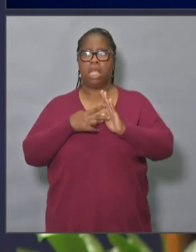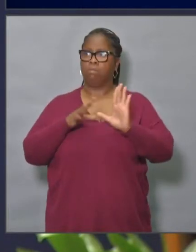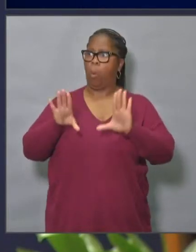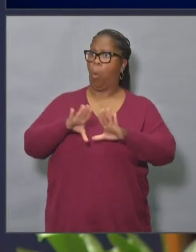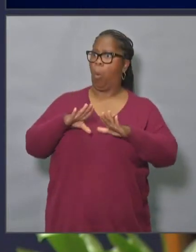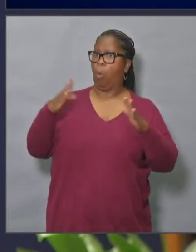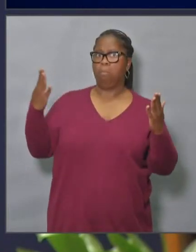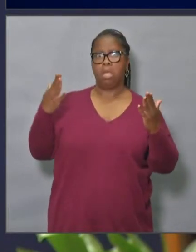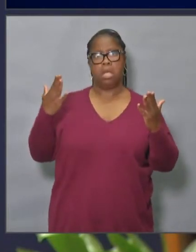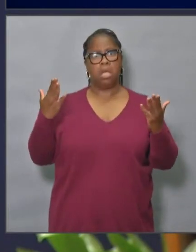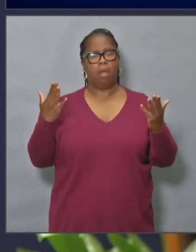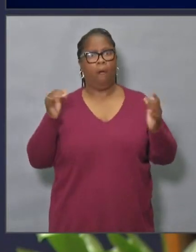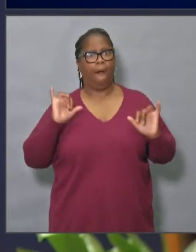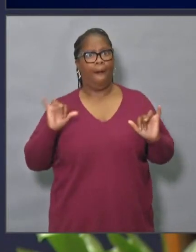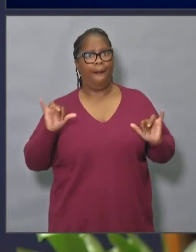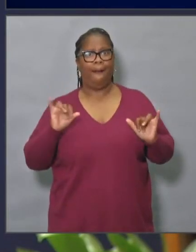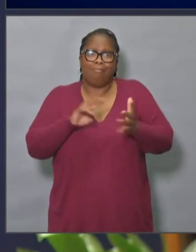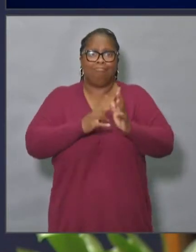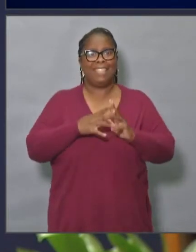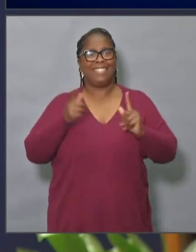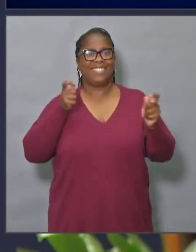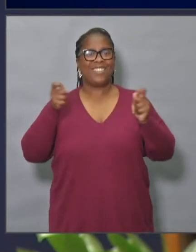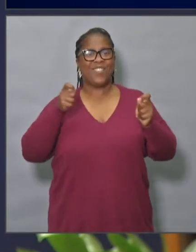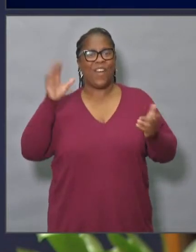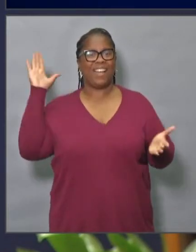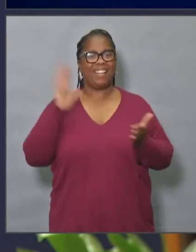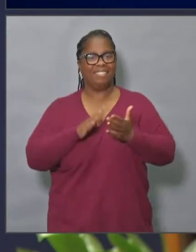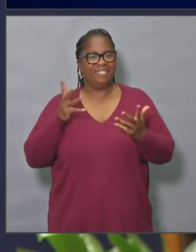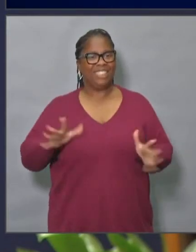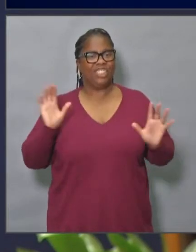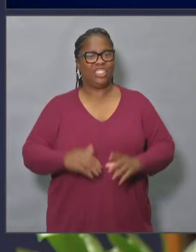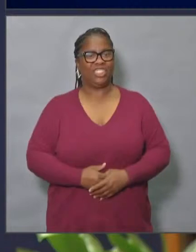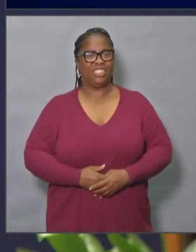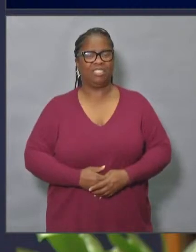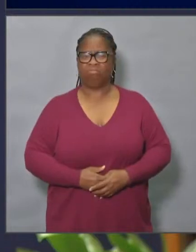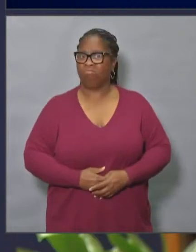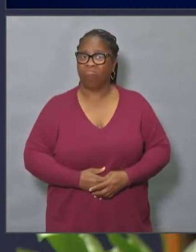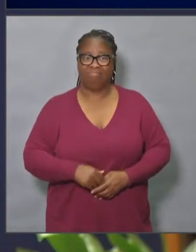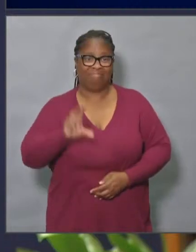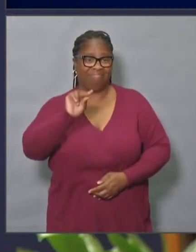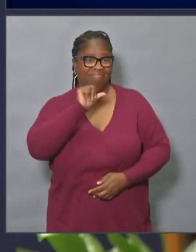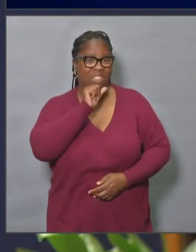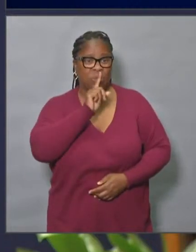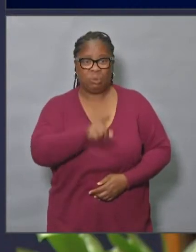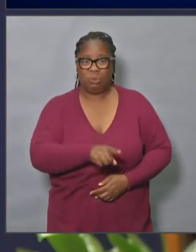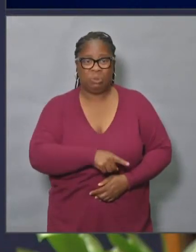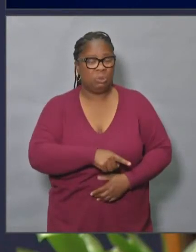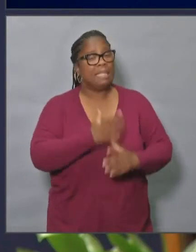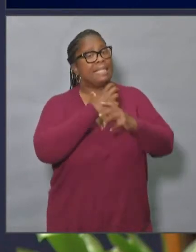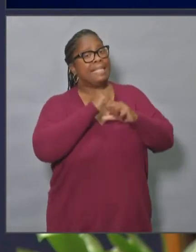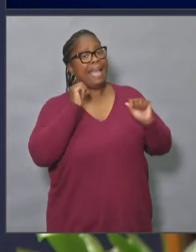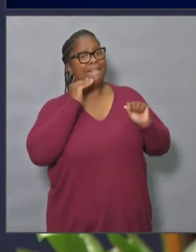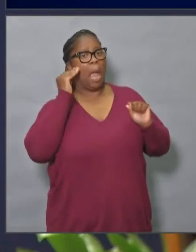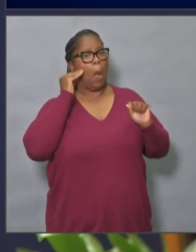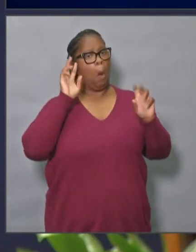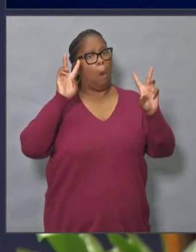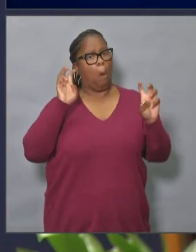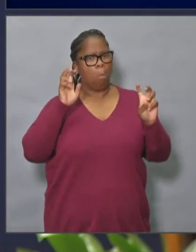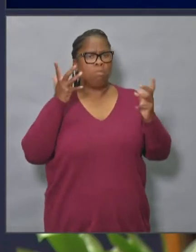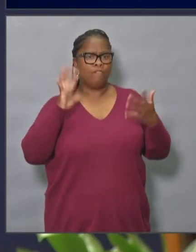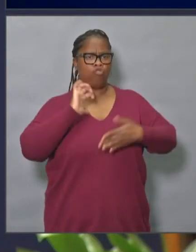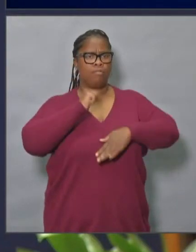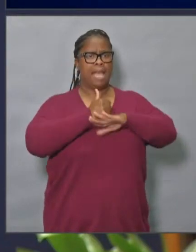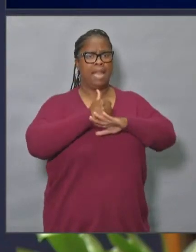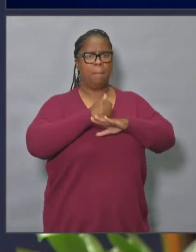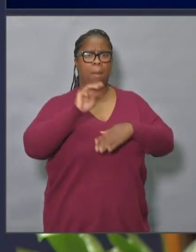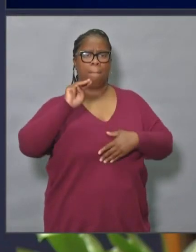that the spread is completely under control. Safer at Home was implemented across the state and Los Angeles in